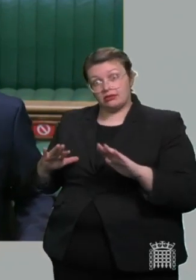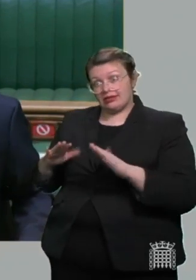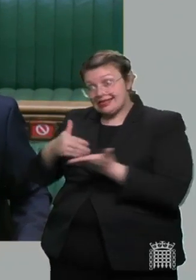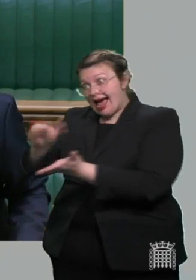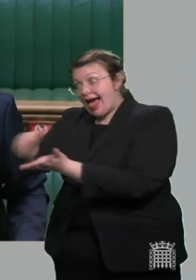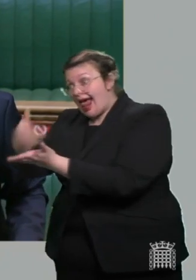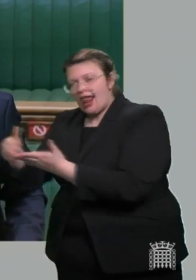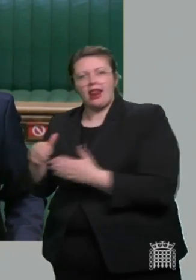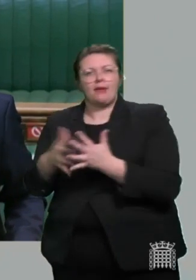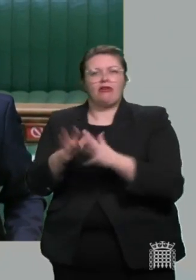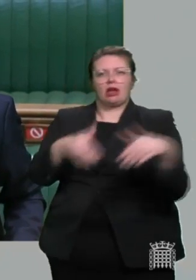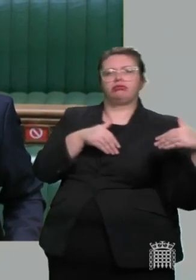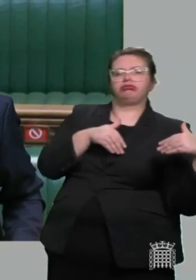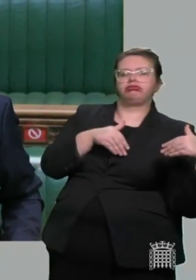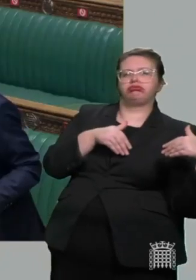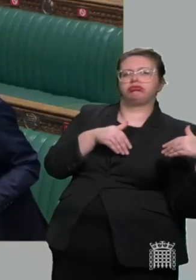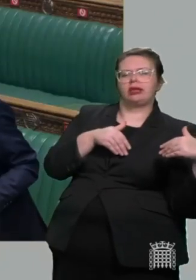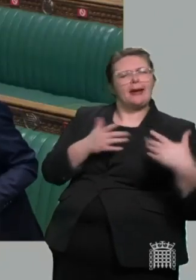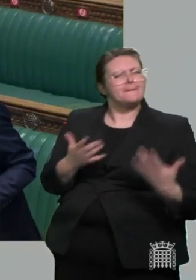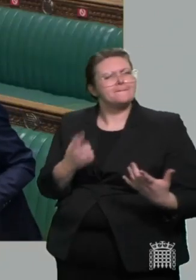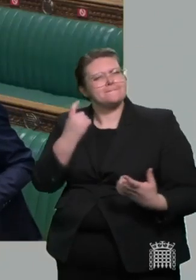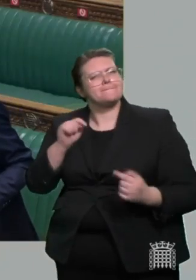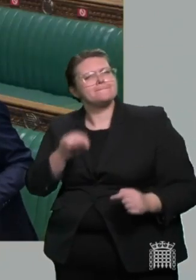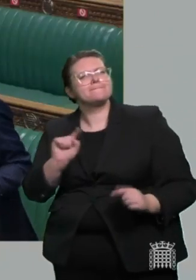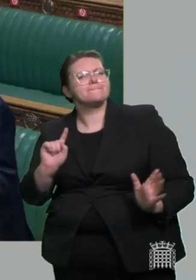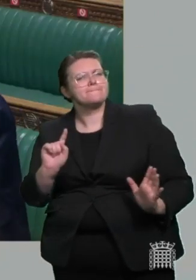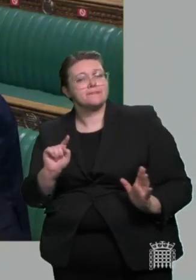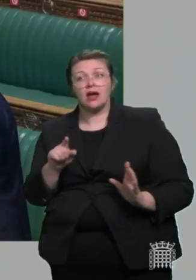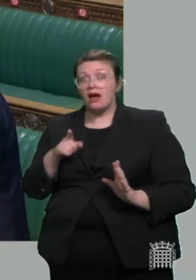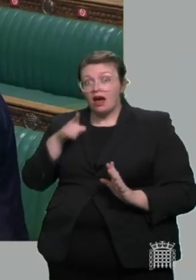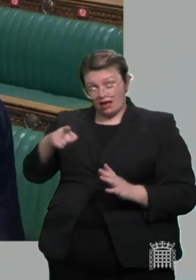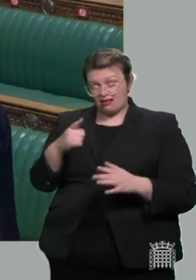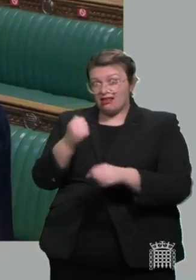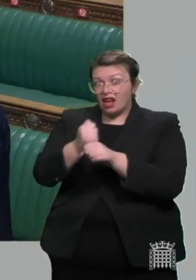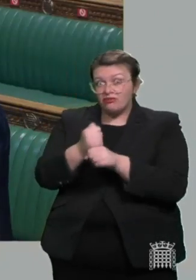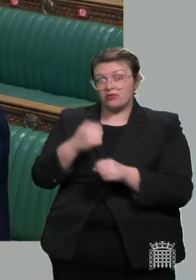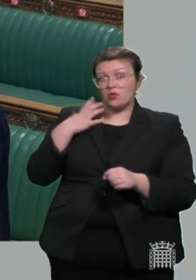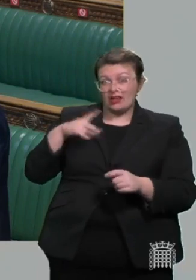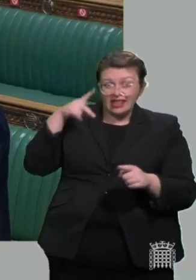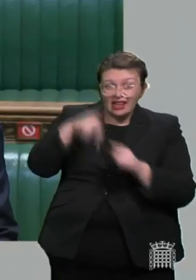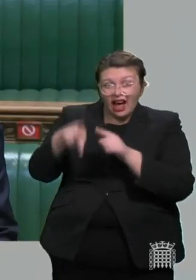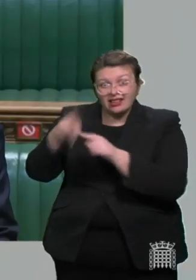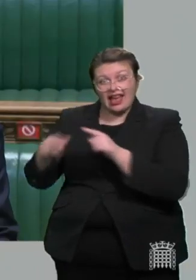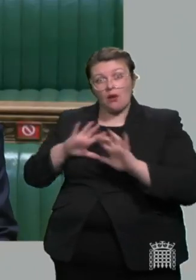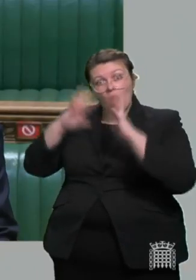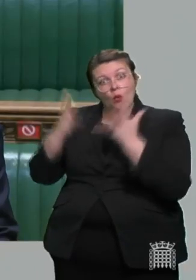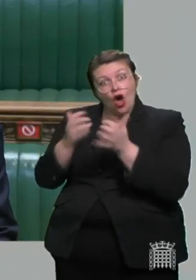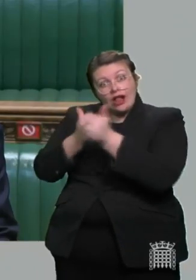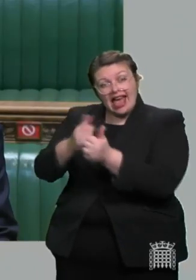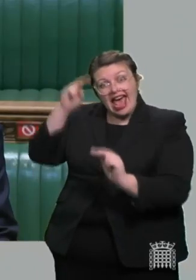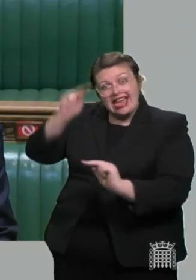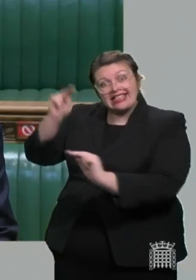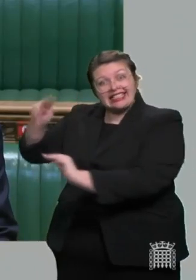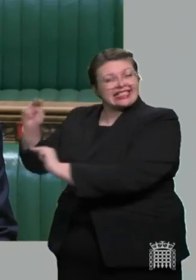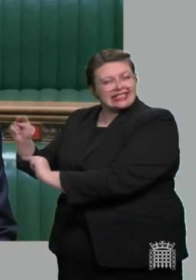are so determined to press ahead, with their manifesto-breaking cuts to international aid, cutting the budget to